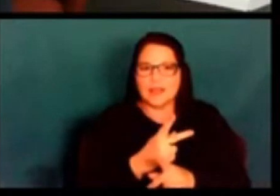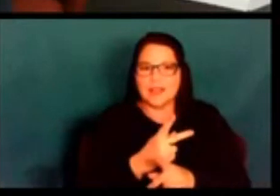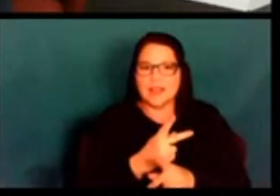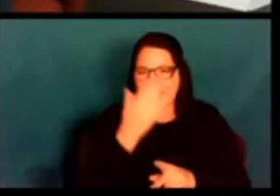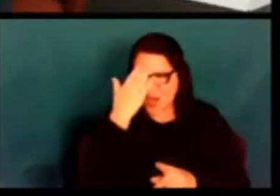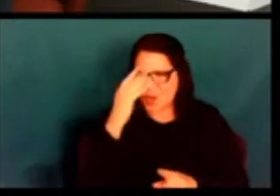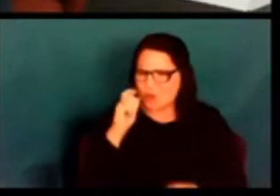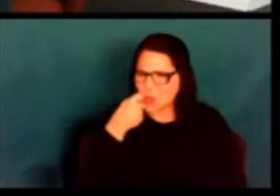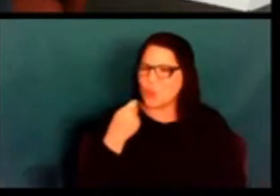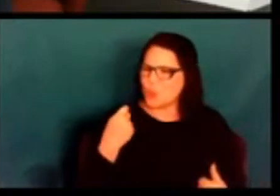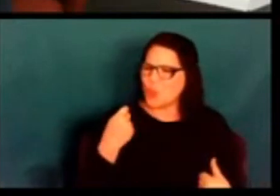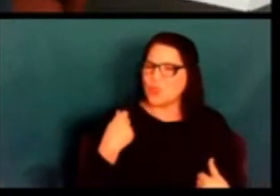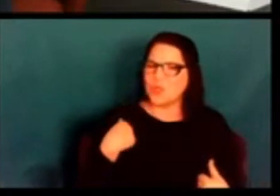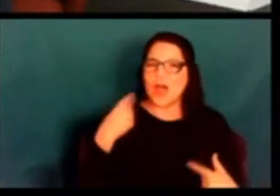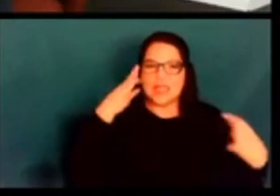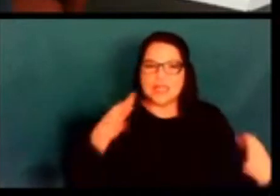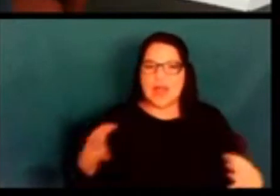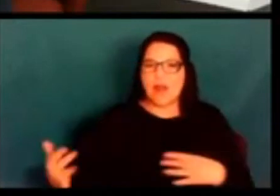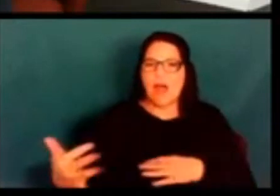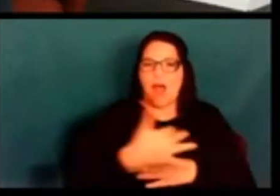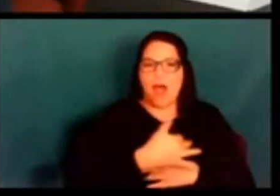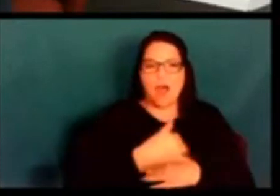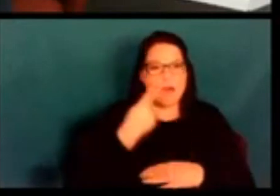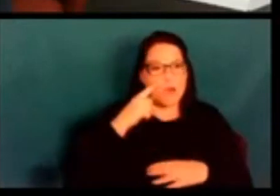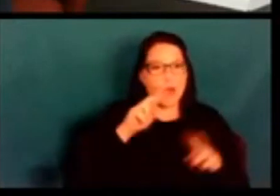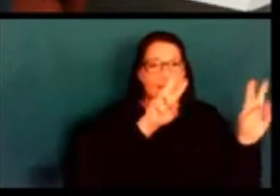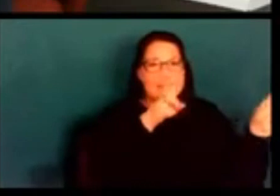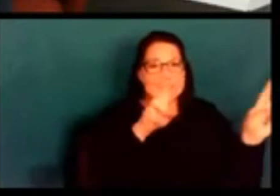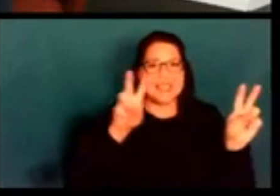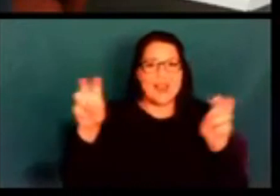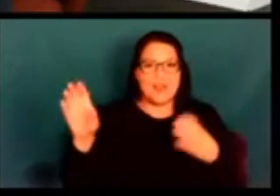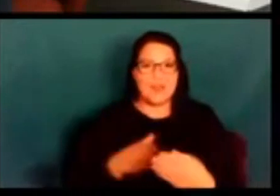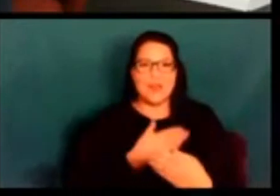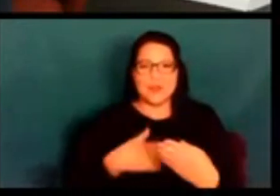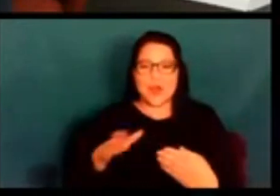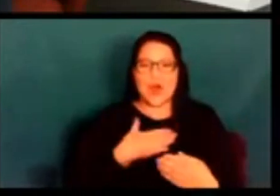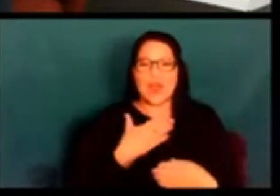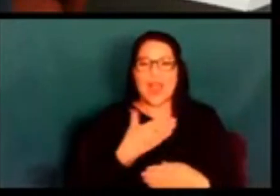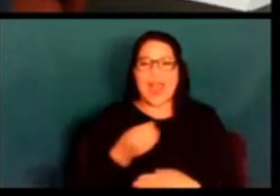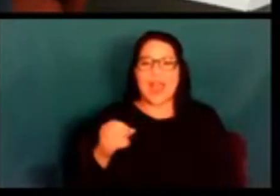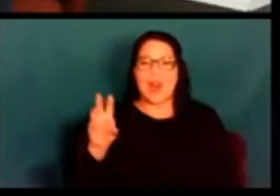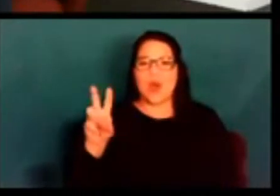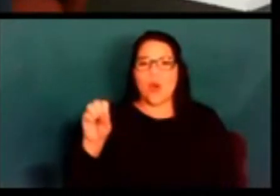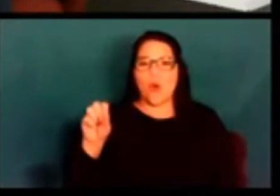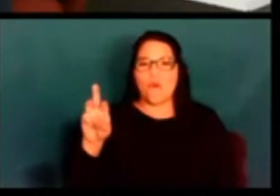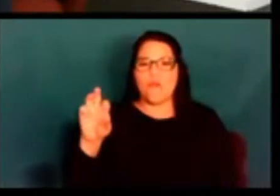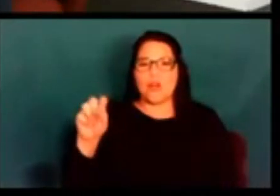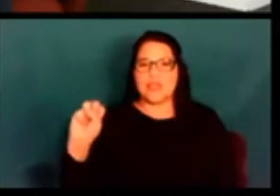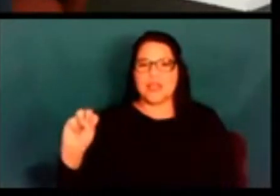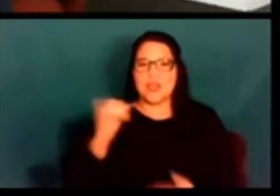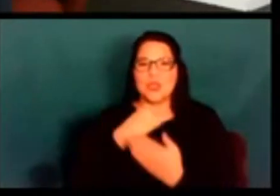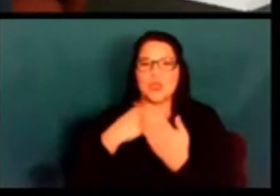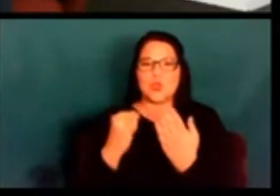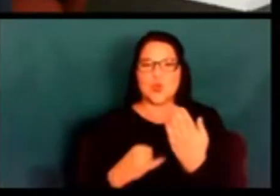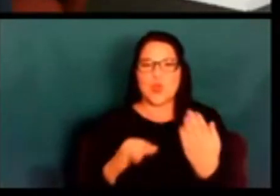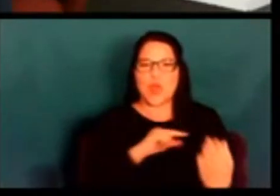catchy. So I used all of those for the titles of the song, and it got Overton, and he drew the Queen Freakalines and